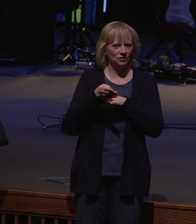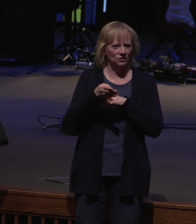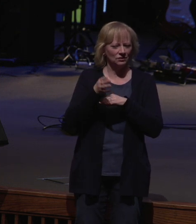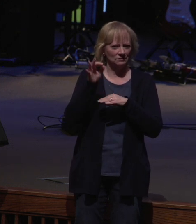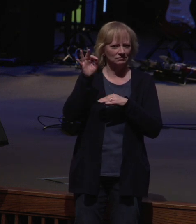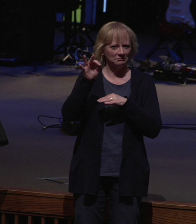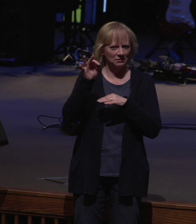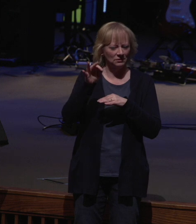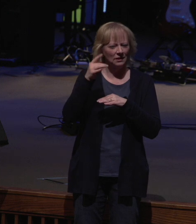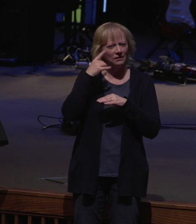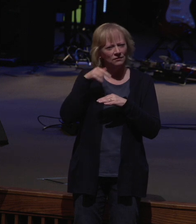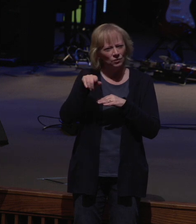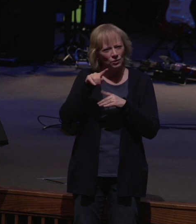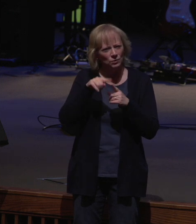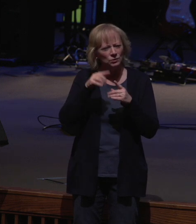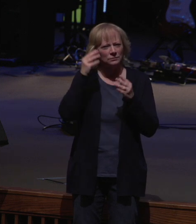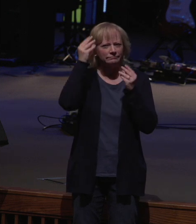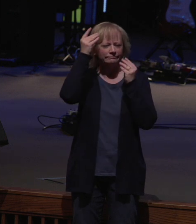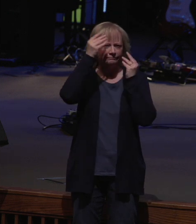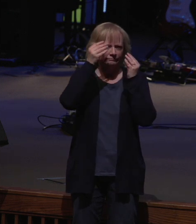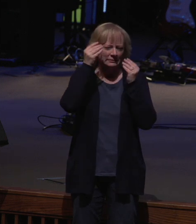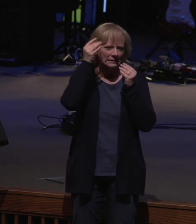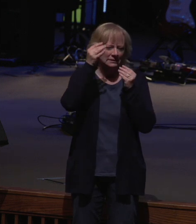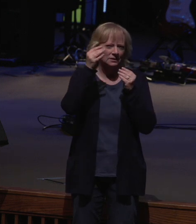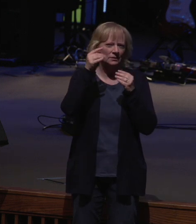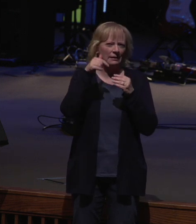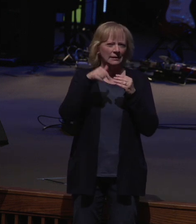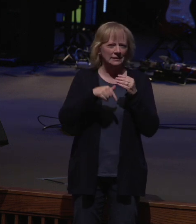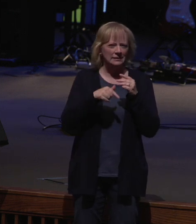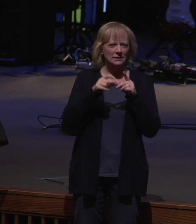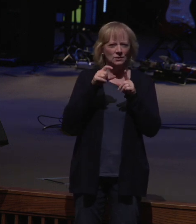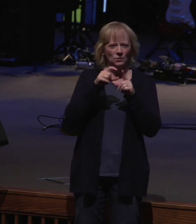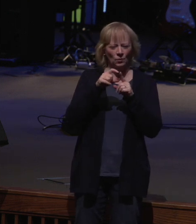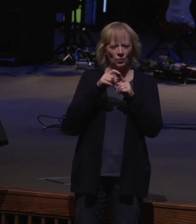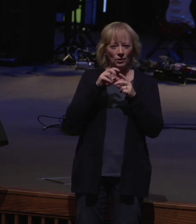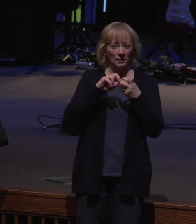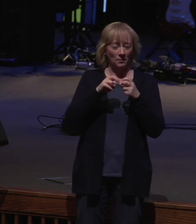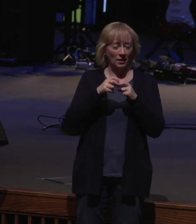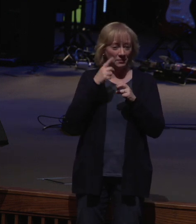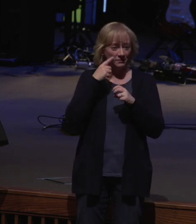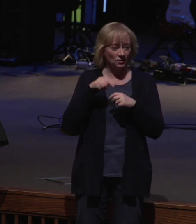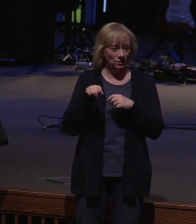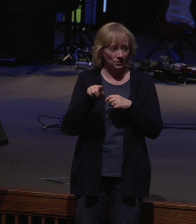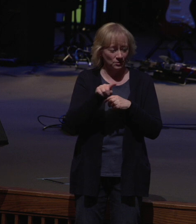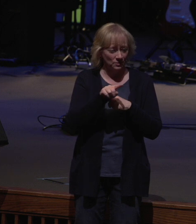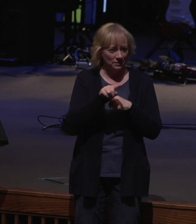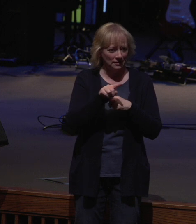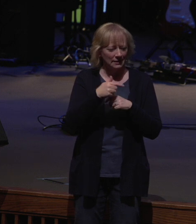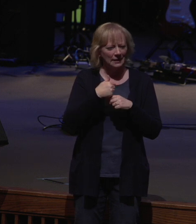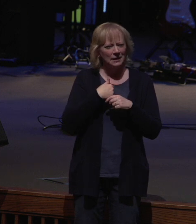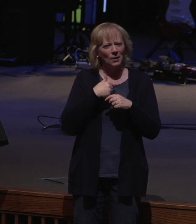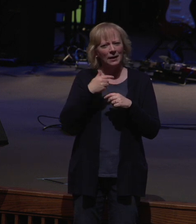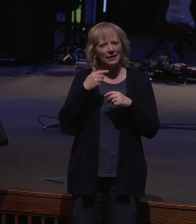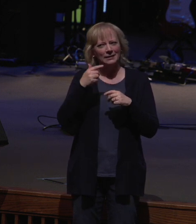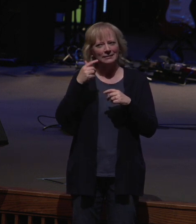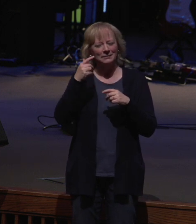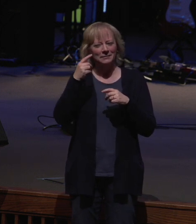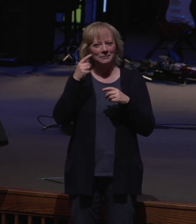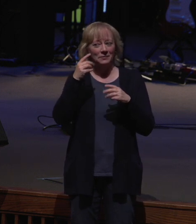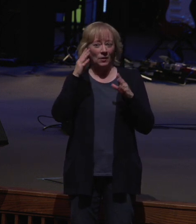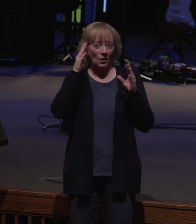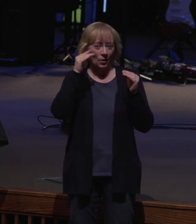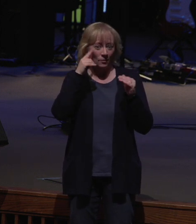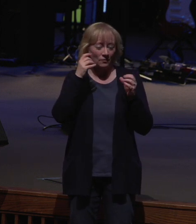for you to consider, is this word a problem for you? Now, I'd like to think that for a lot of us, we're like,